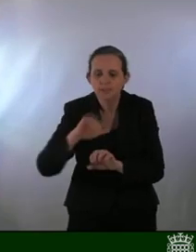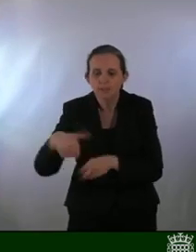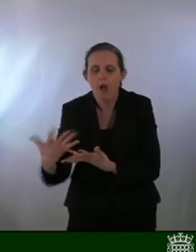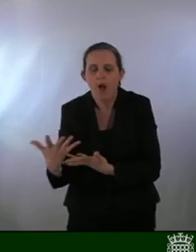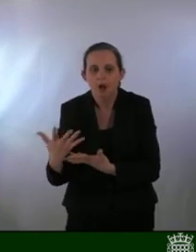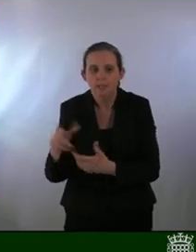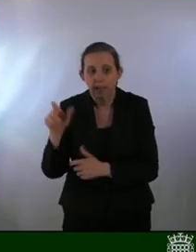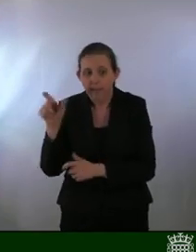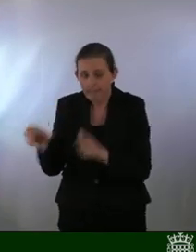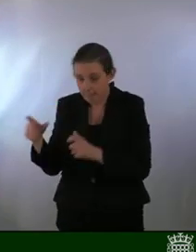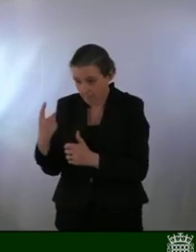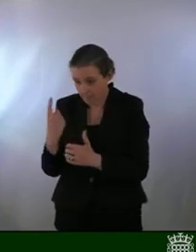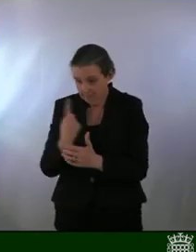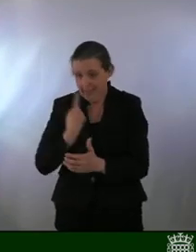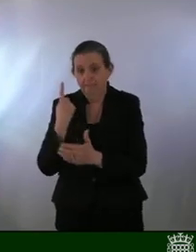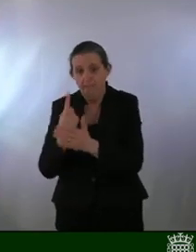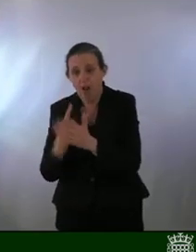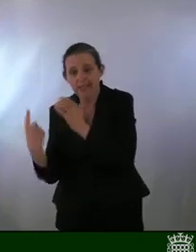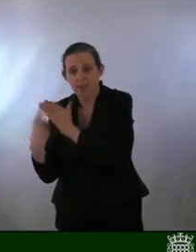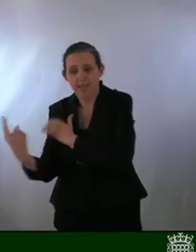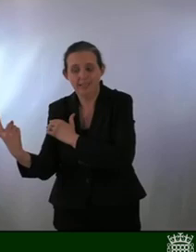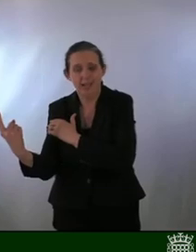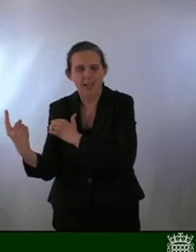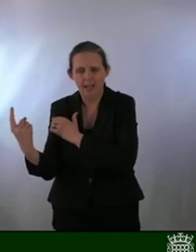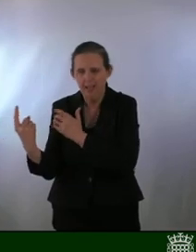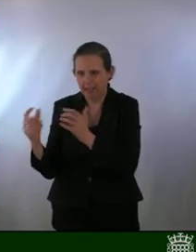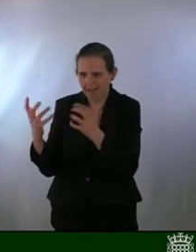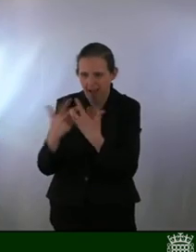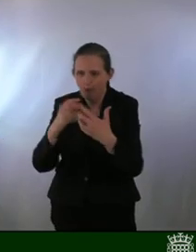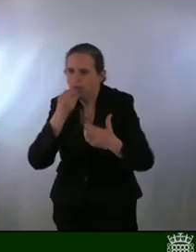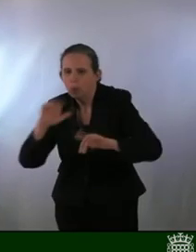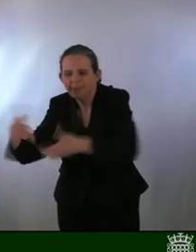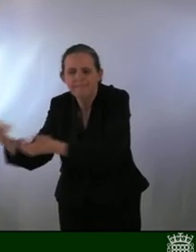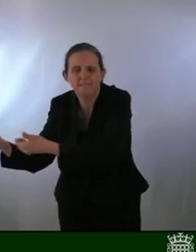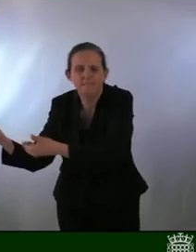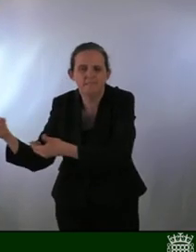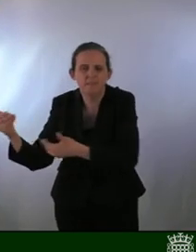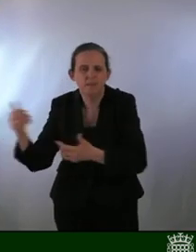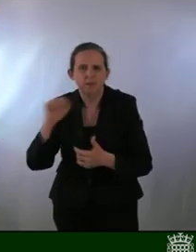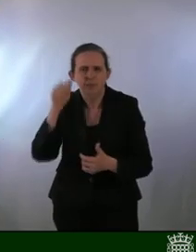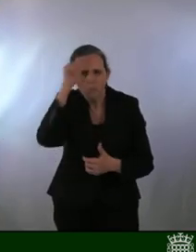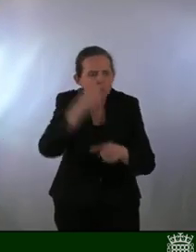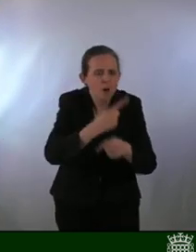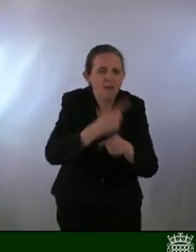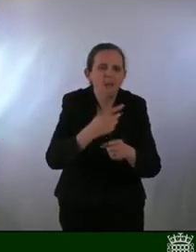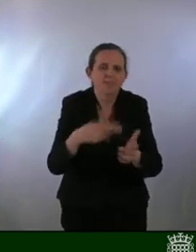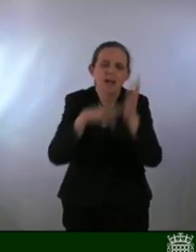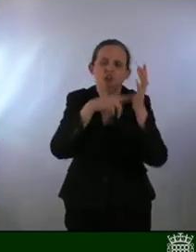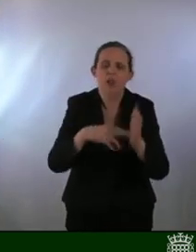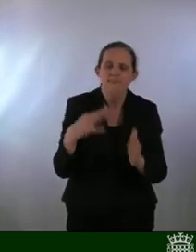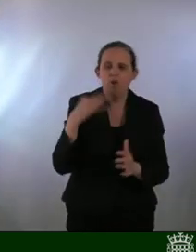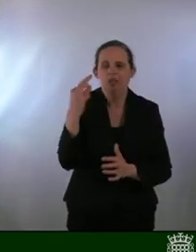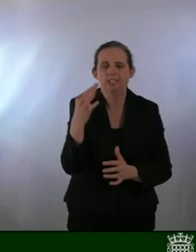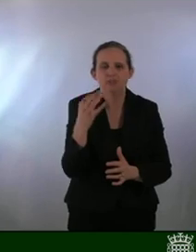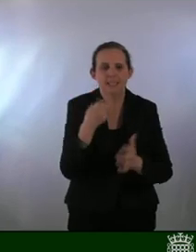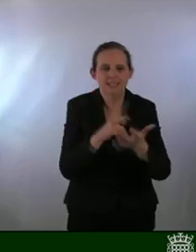self-isolated? Right. In the absence of his national volunteering scheme, which is not yet in operation, at least in my part of South East London, people are